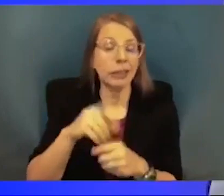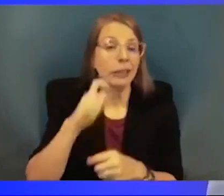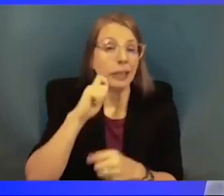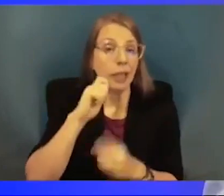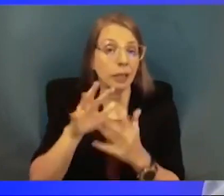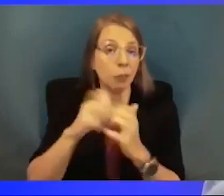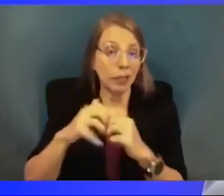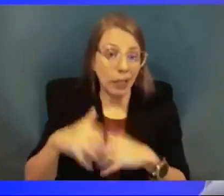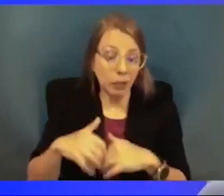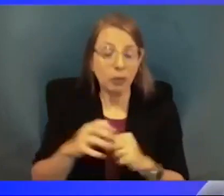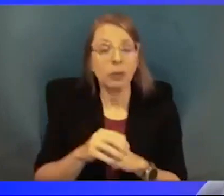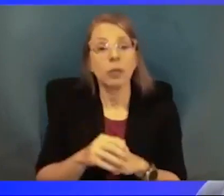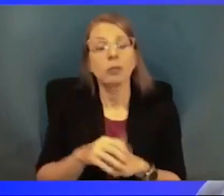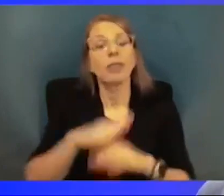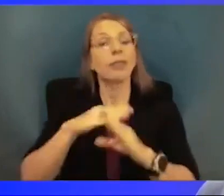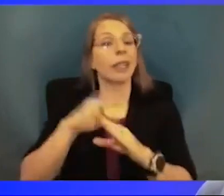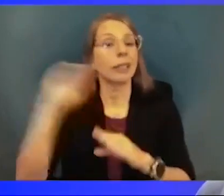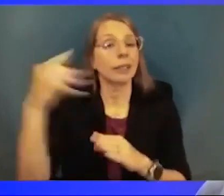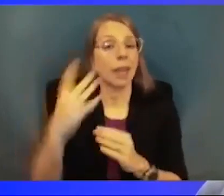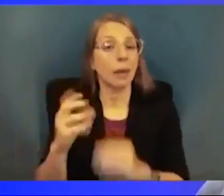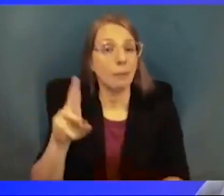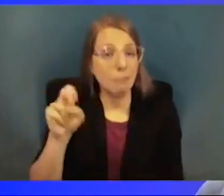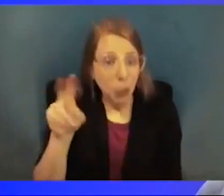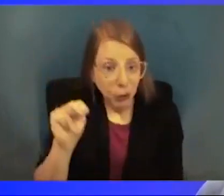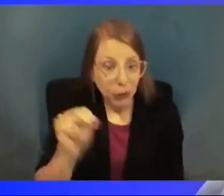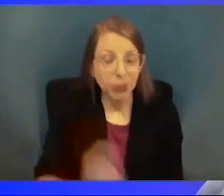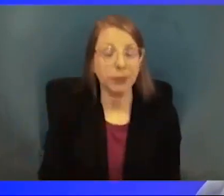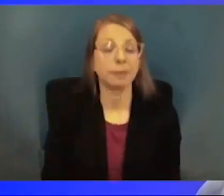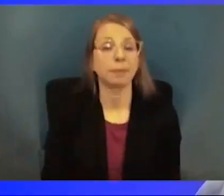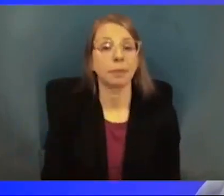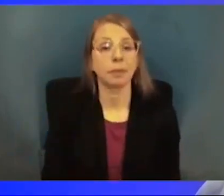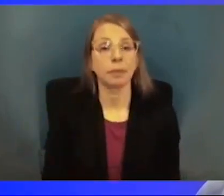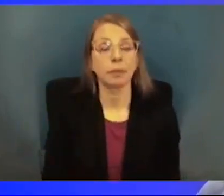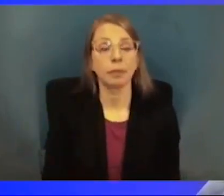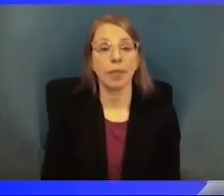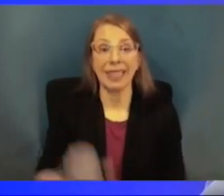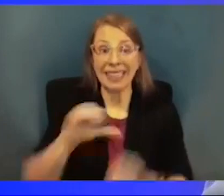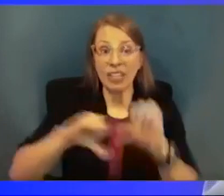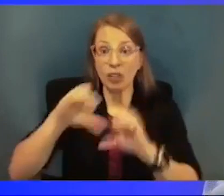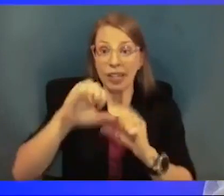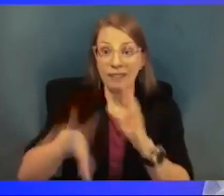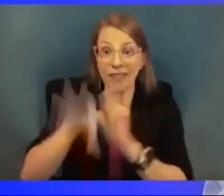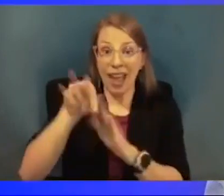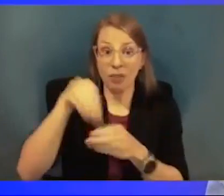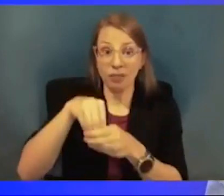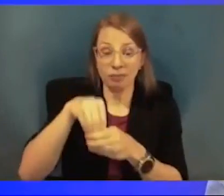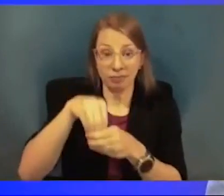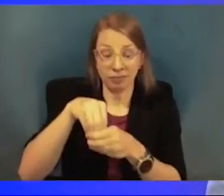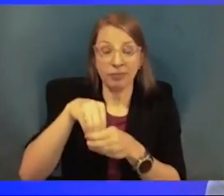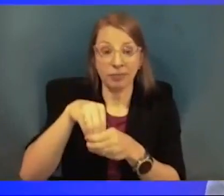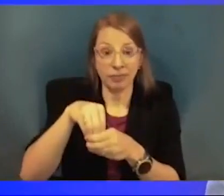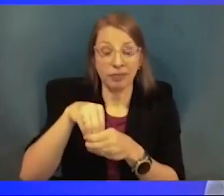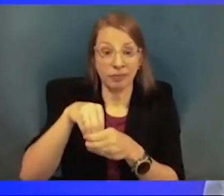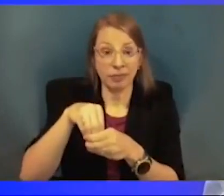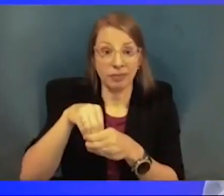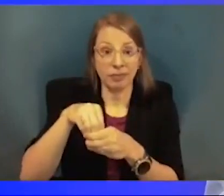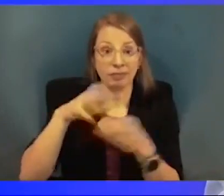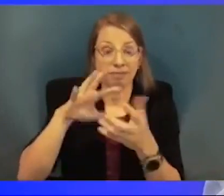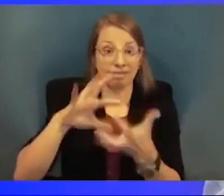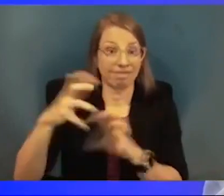sunburns. So, the ingredient that was found in the contaminated list, the benzene, it is